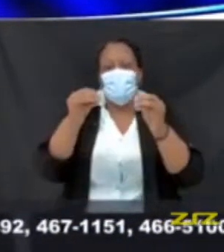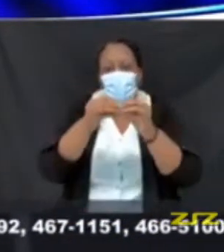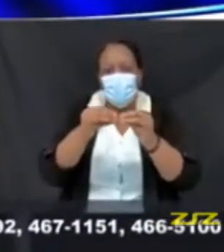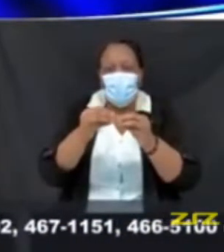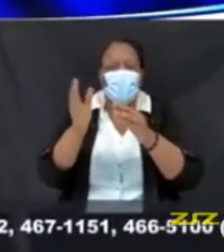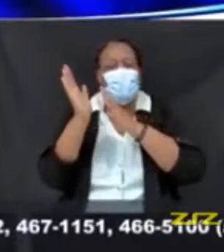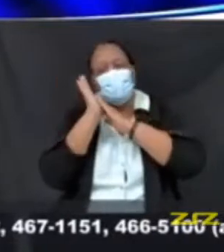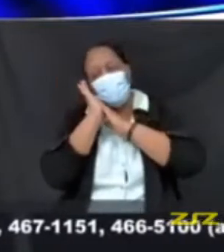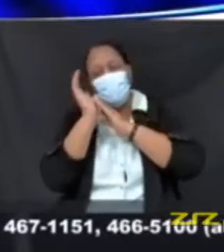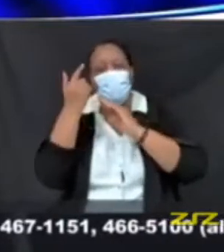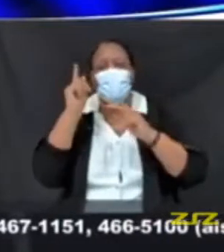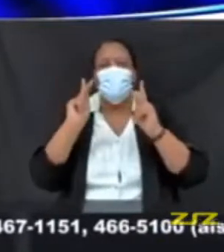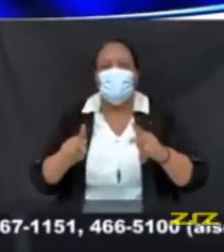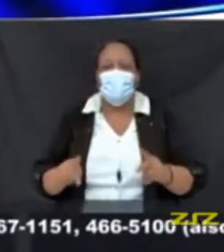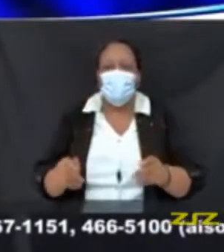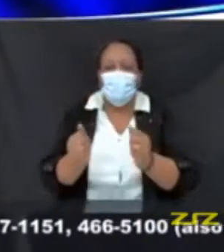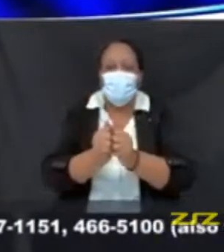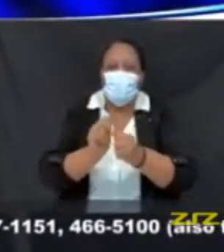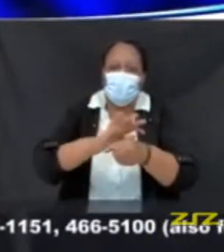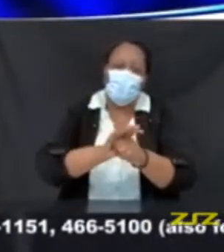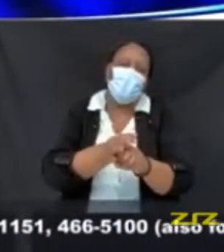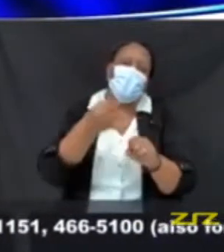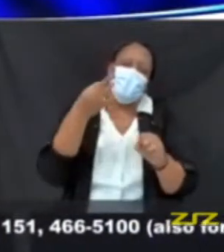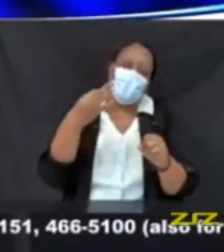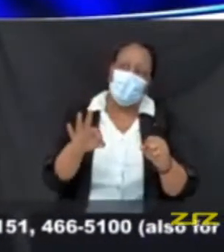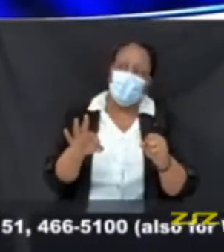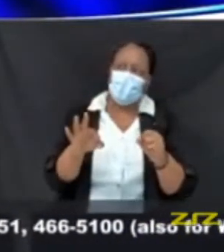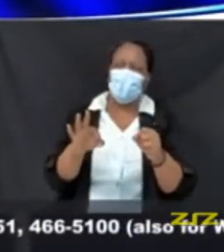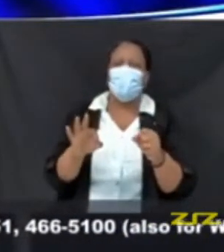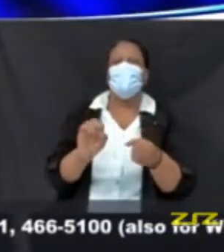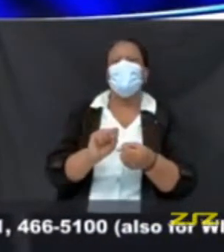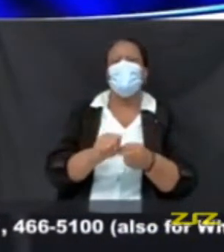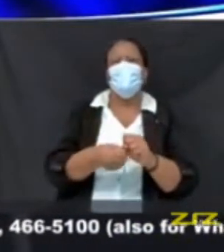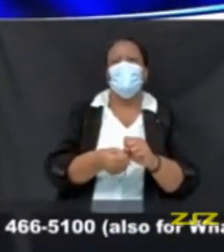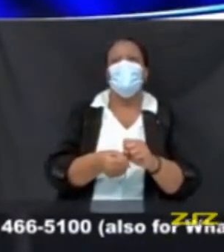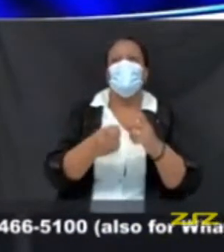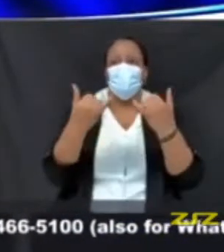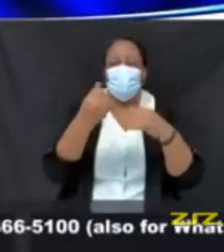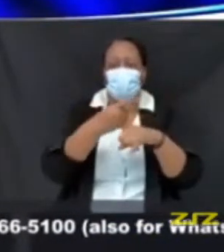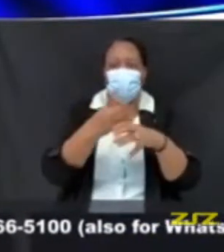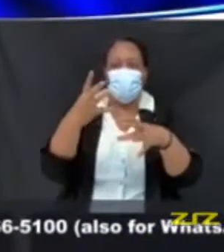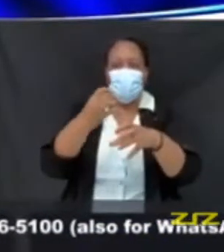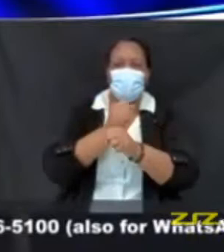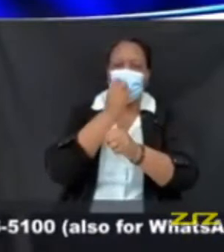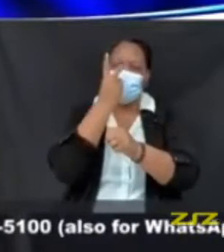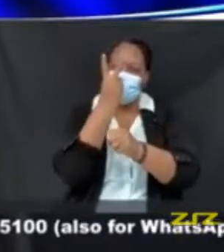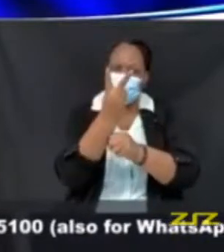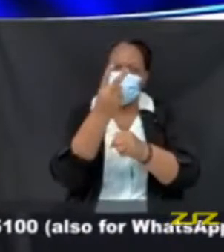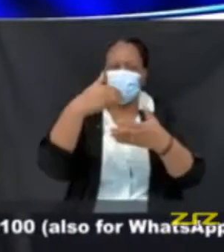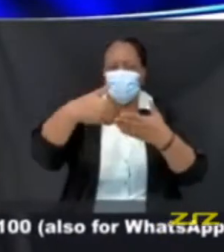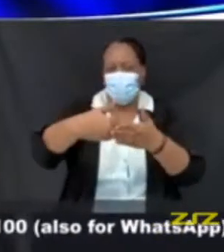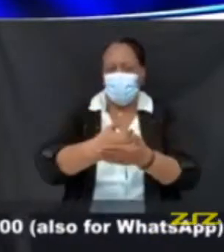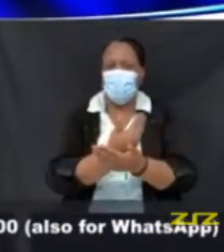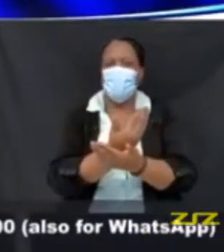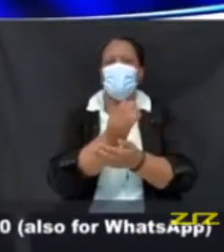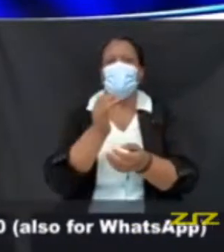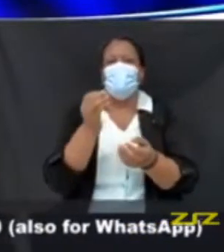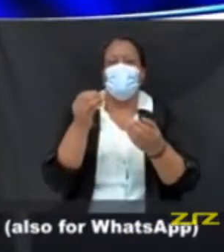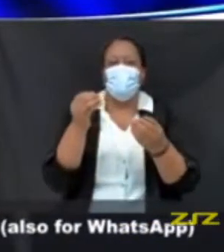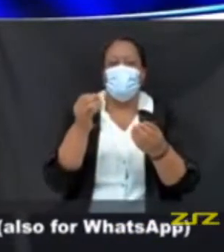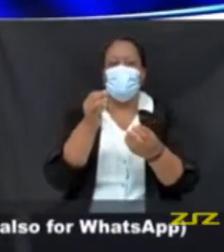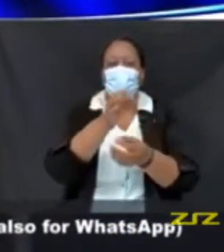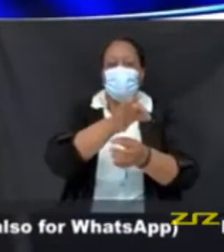pandemic and its potential negative impact upon the country's institutional healthcare infrastructure.